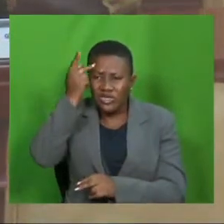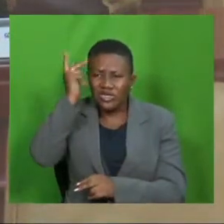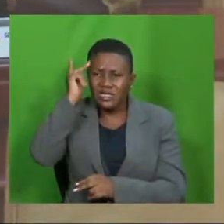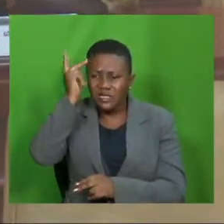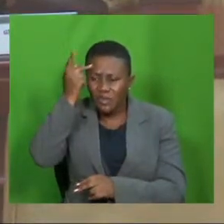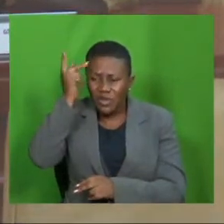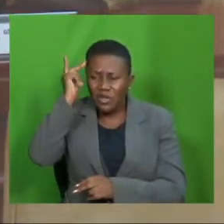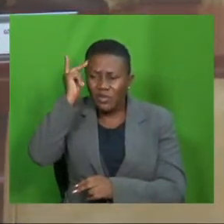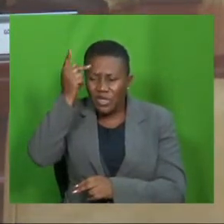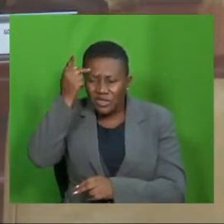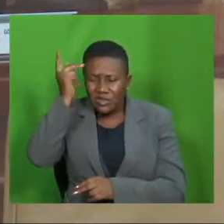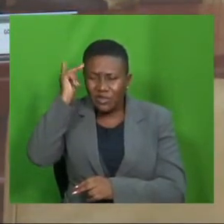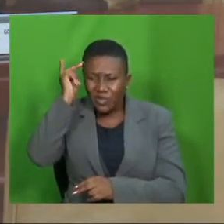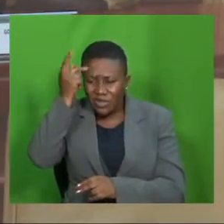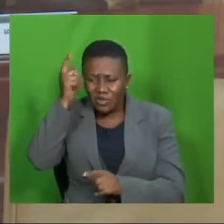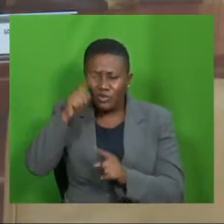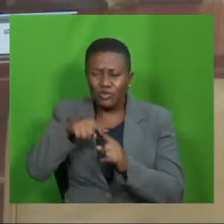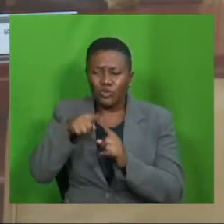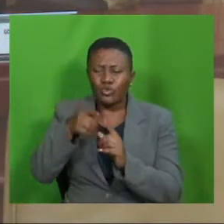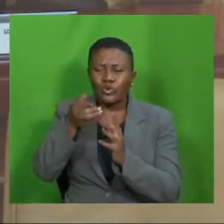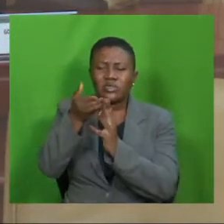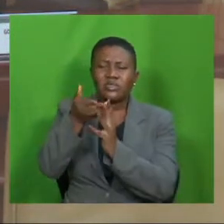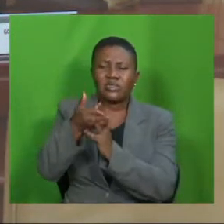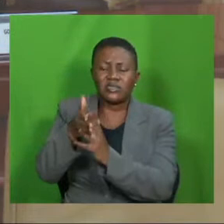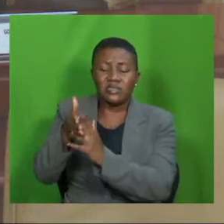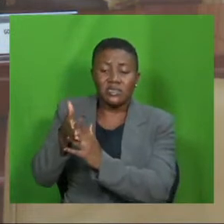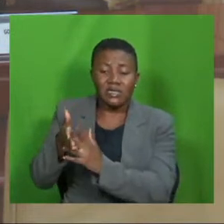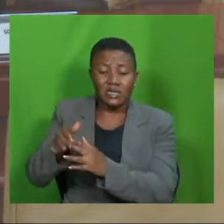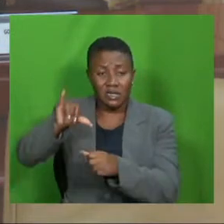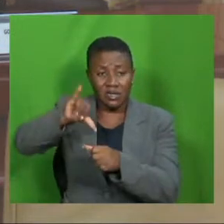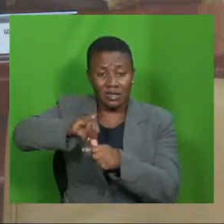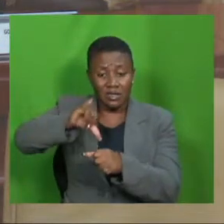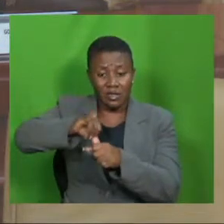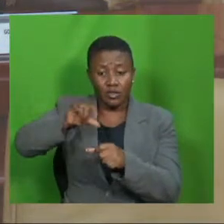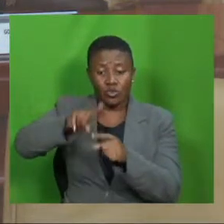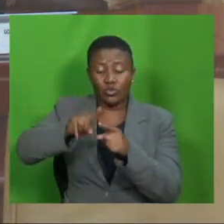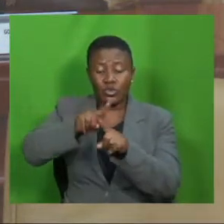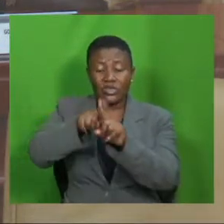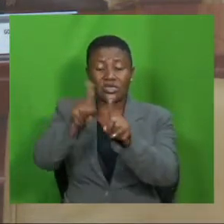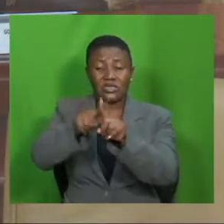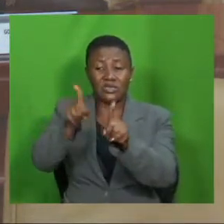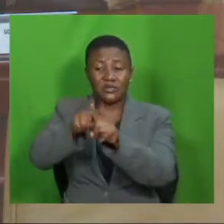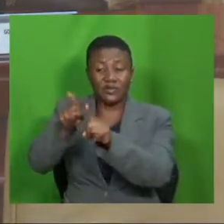of pre-mixed fuel to the various landing beaches. Thank you.